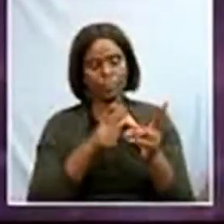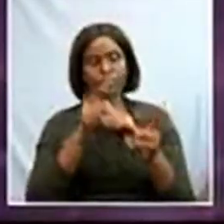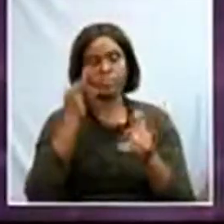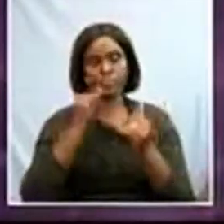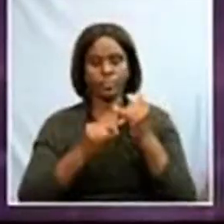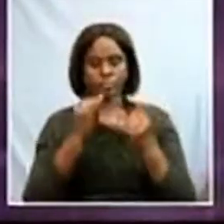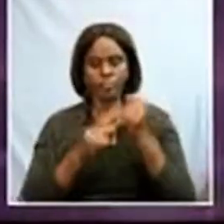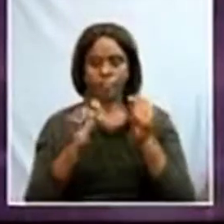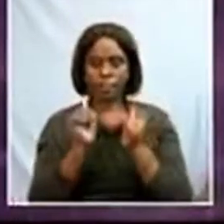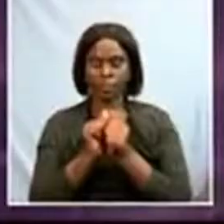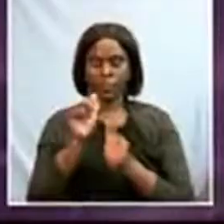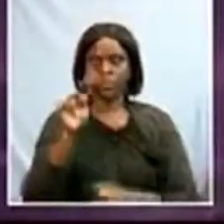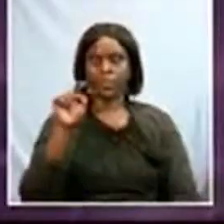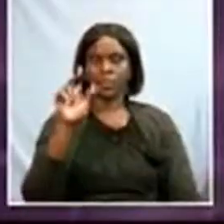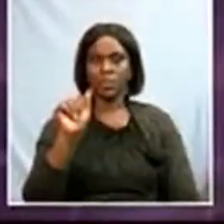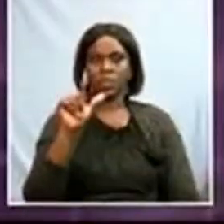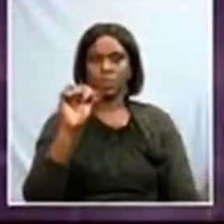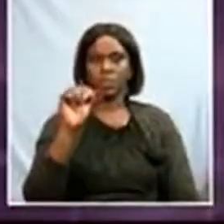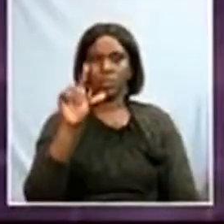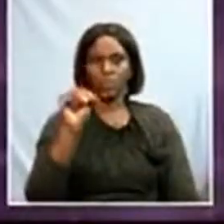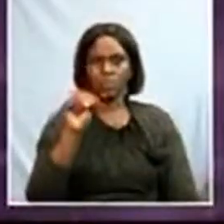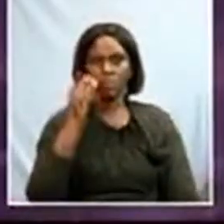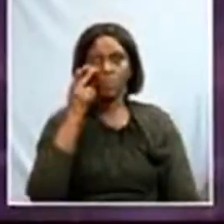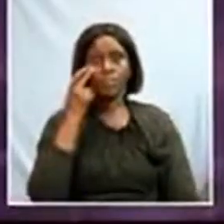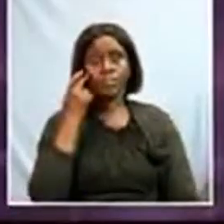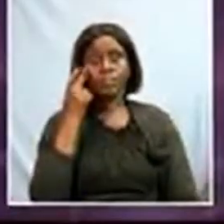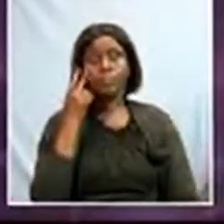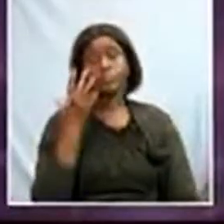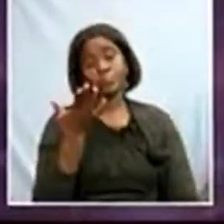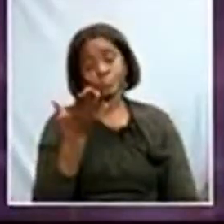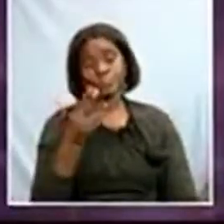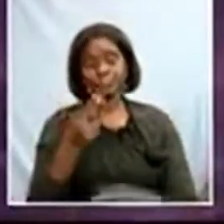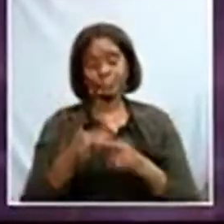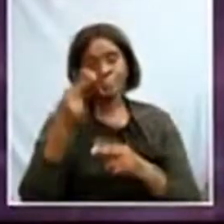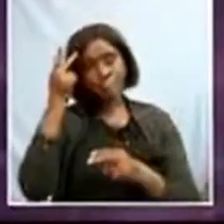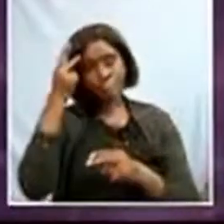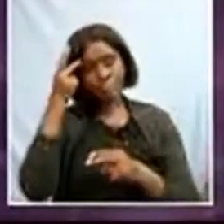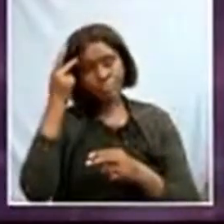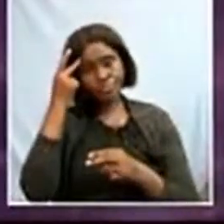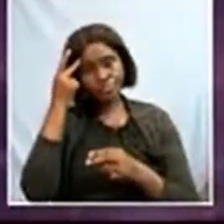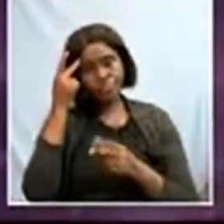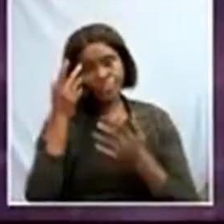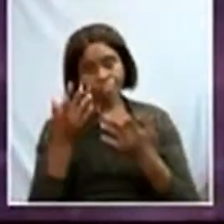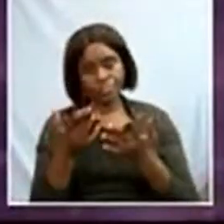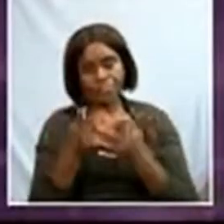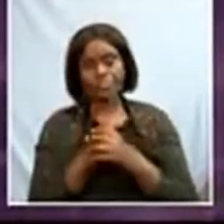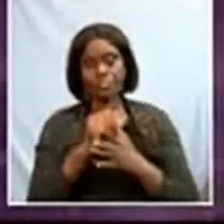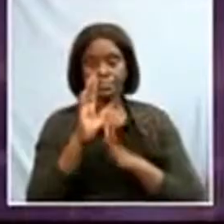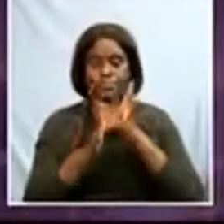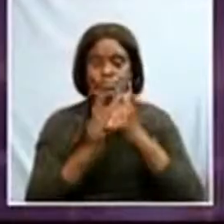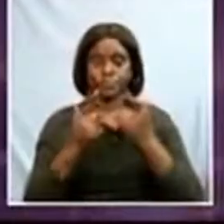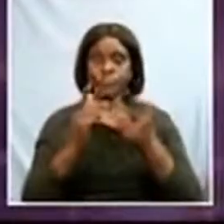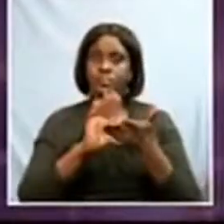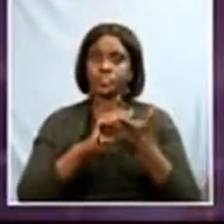day with NALOLO. So my name is Paul Sentindovi on behalf of my 2